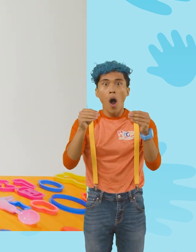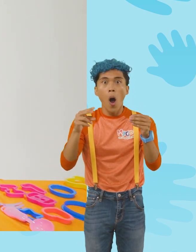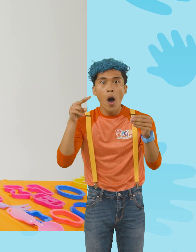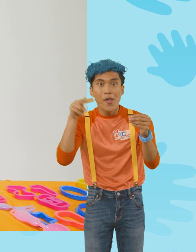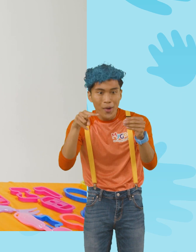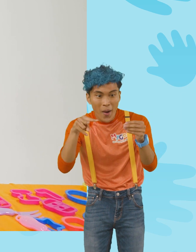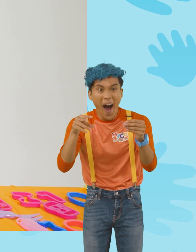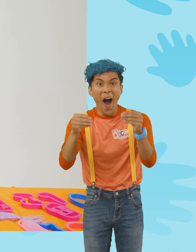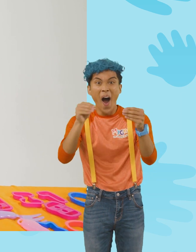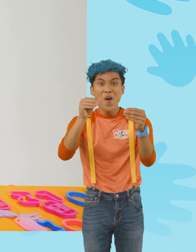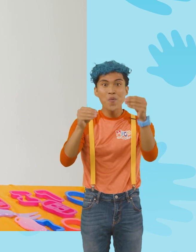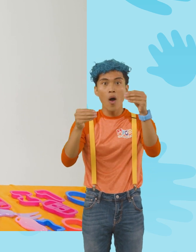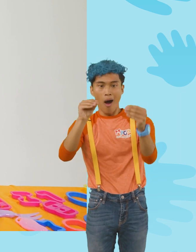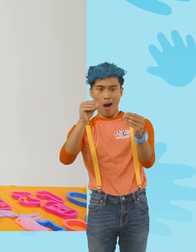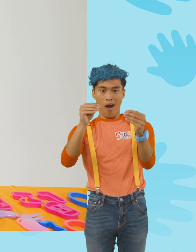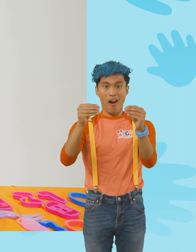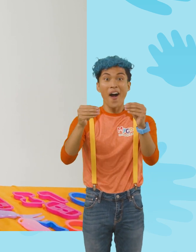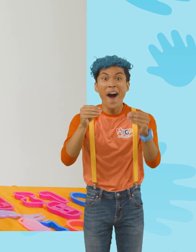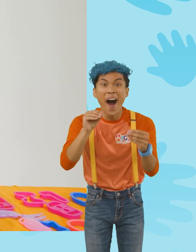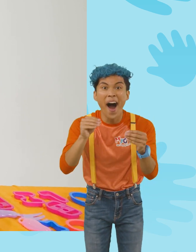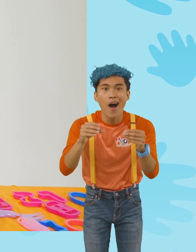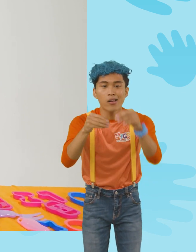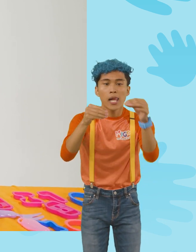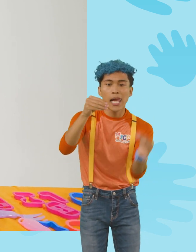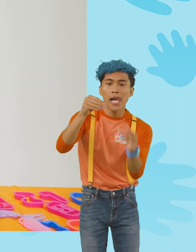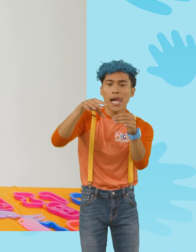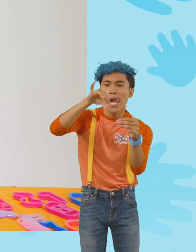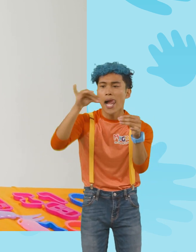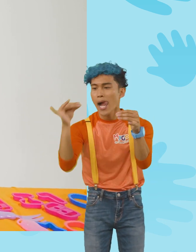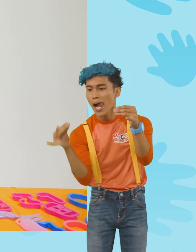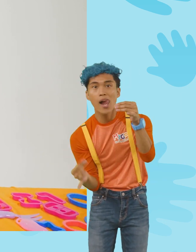that. Whoa, pull the sides away.